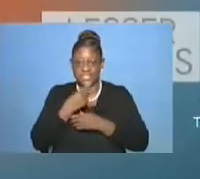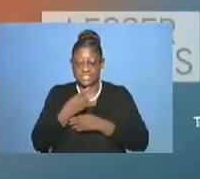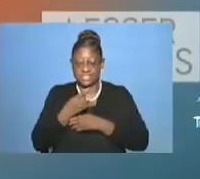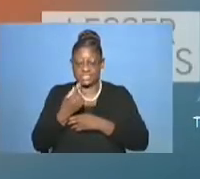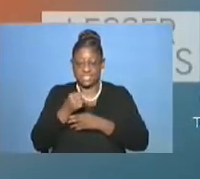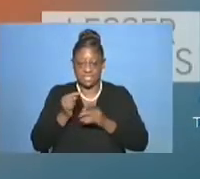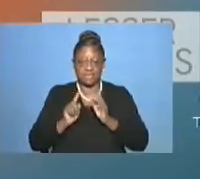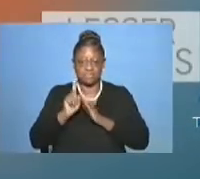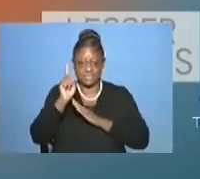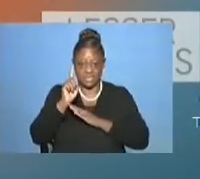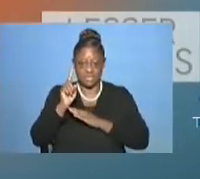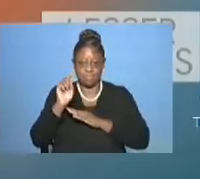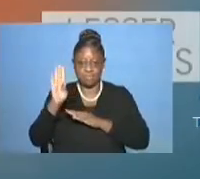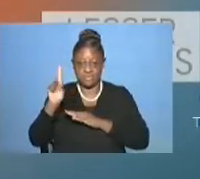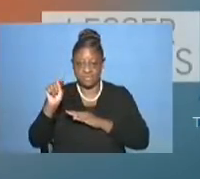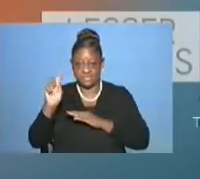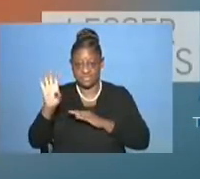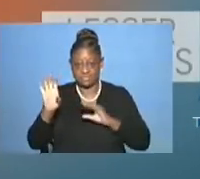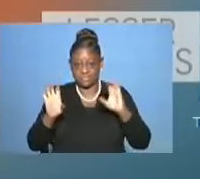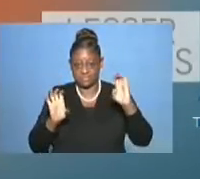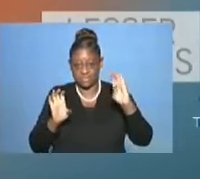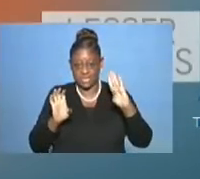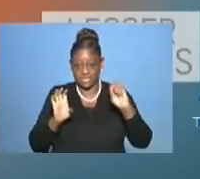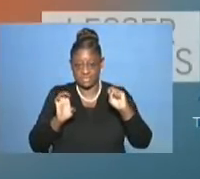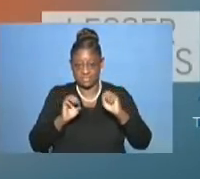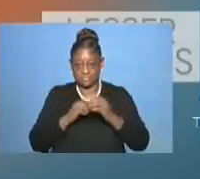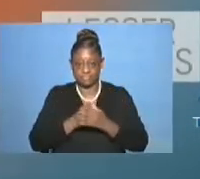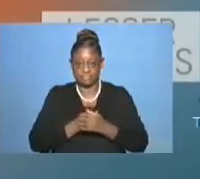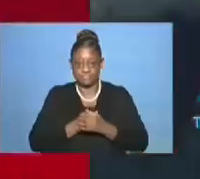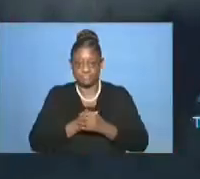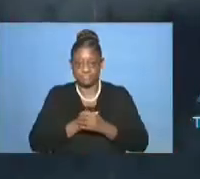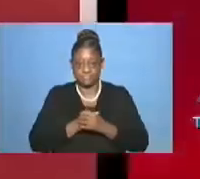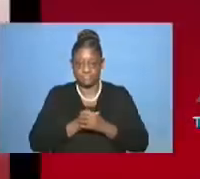tropical weather update brought to you by BTC and CBS Bahamas.